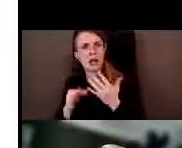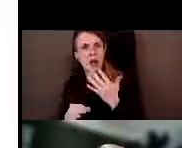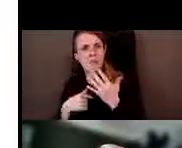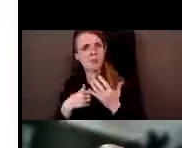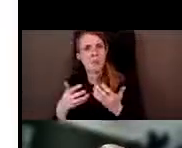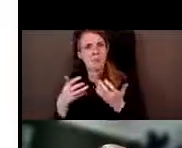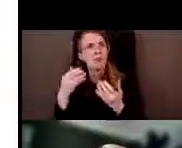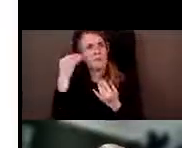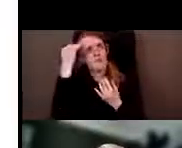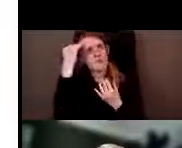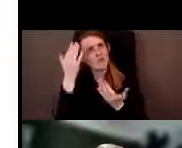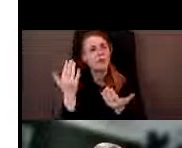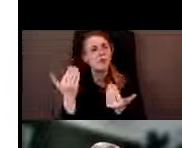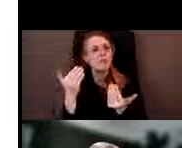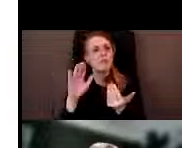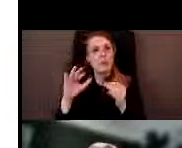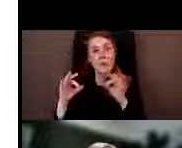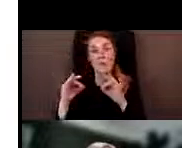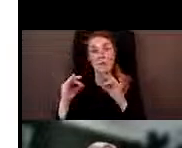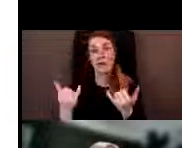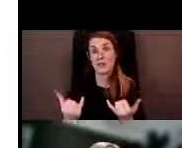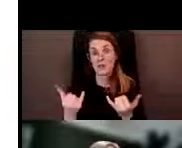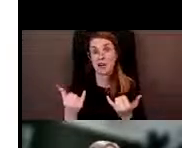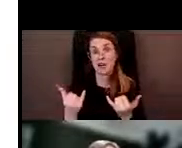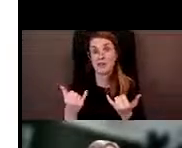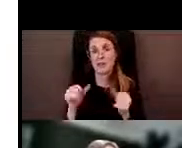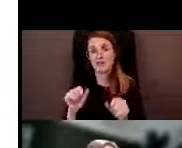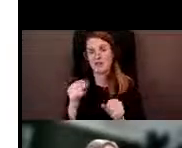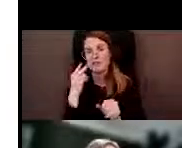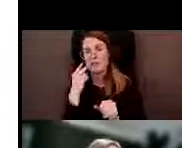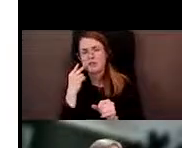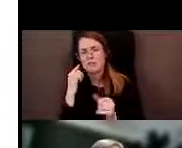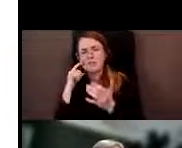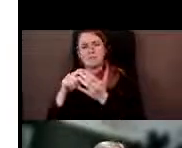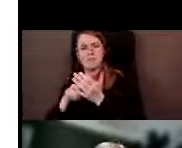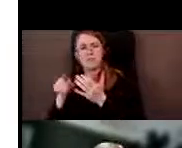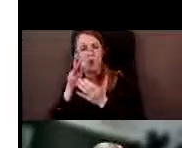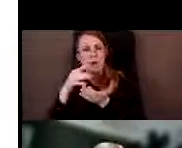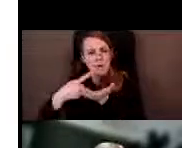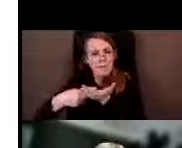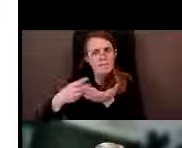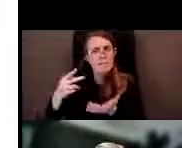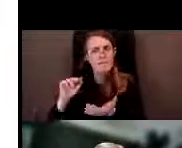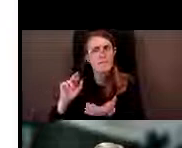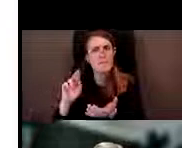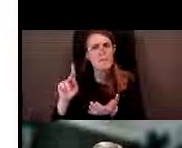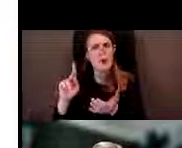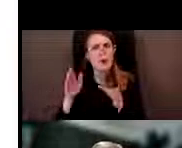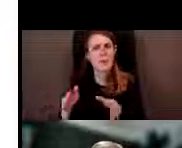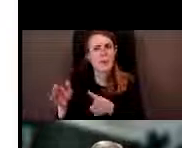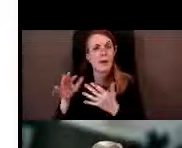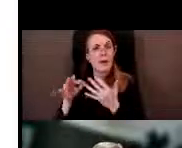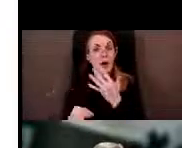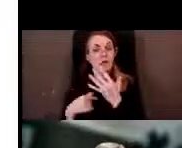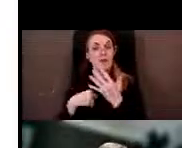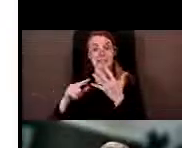your consideration tonight? As you see, we will be discussing park plan options. And our 5th community meeting,